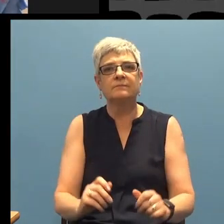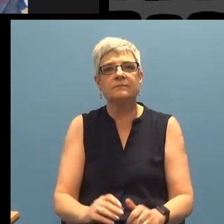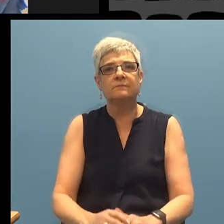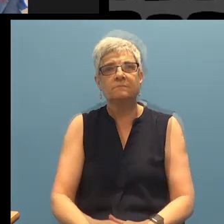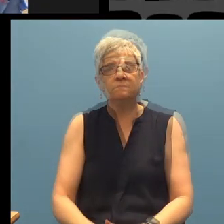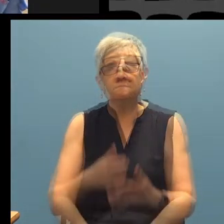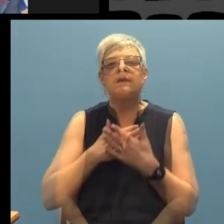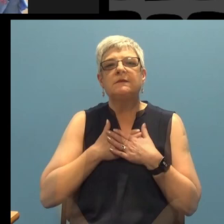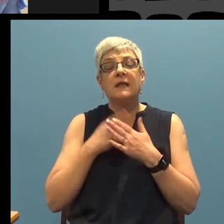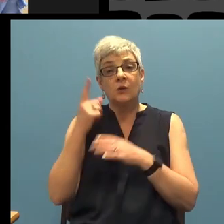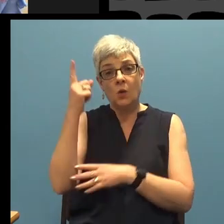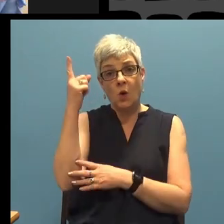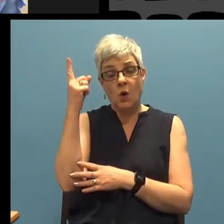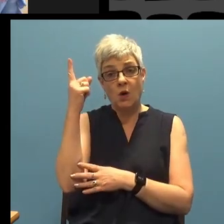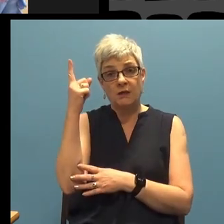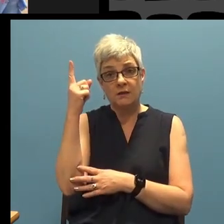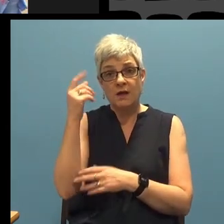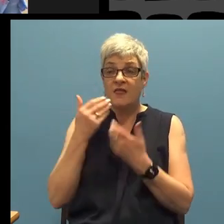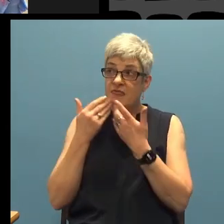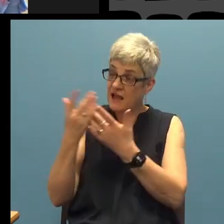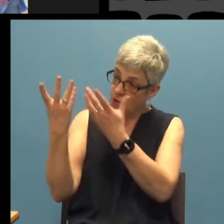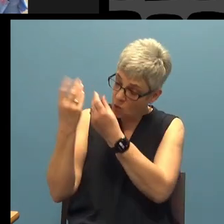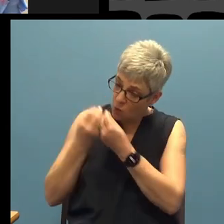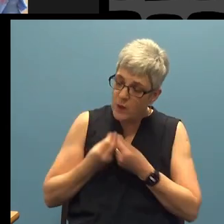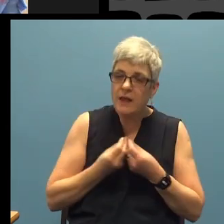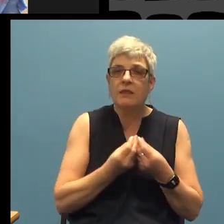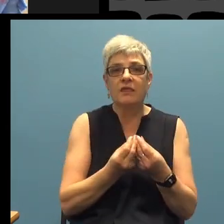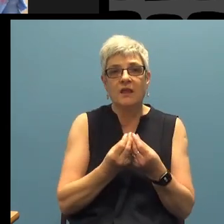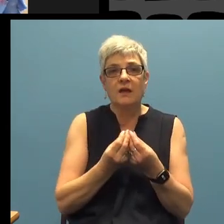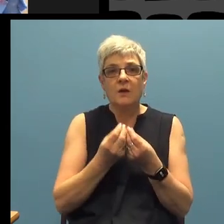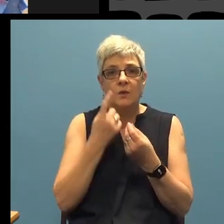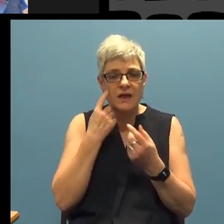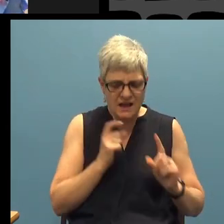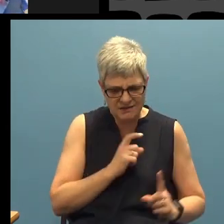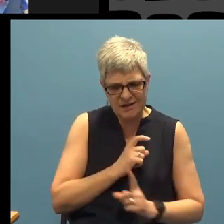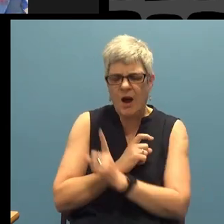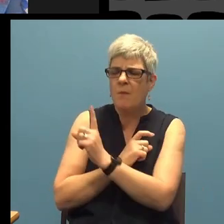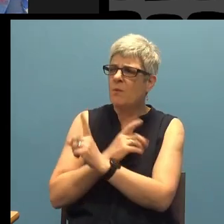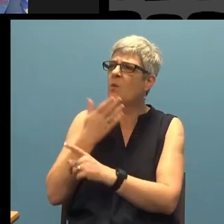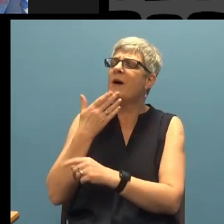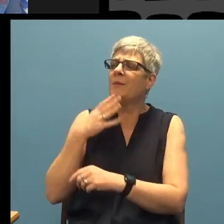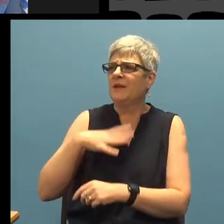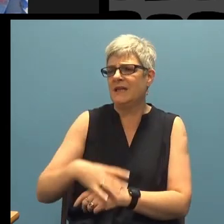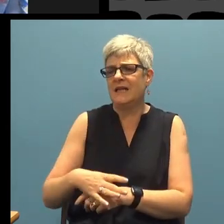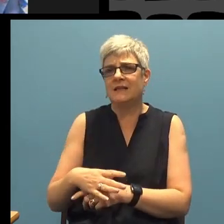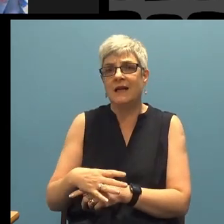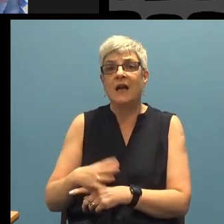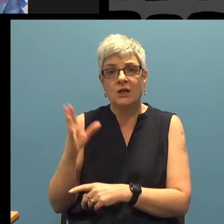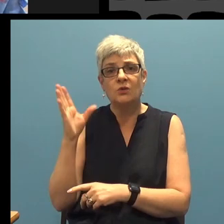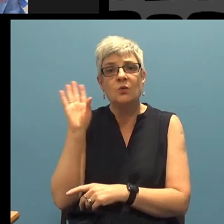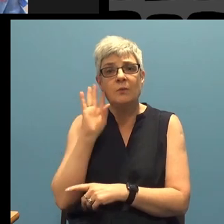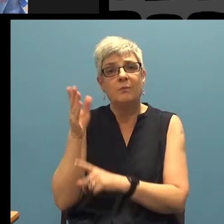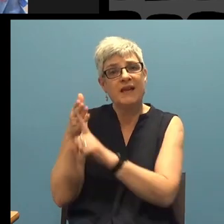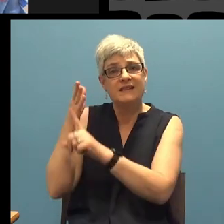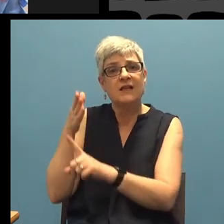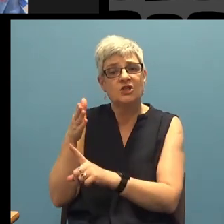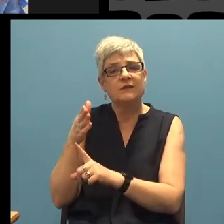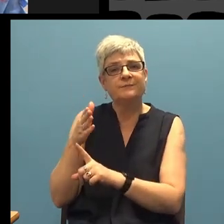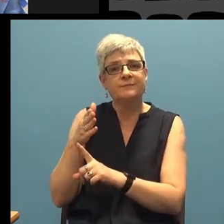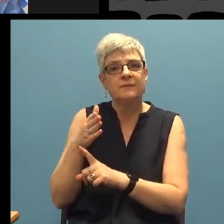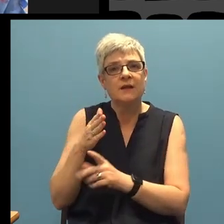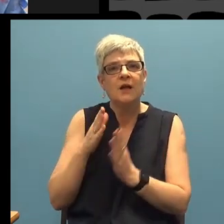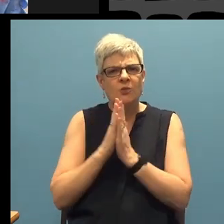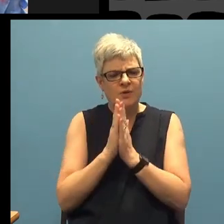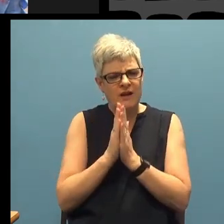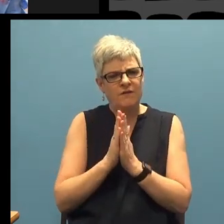peace. Dear God, thank you that you are with us and that we can come to you when we are in need, and that you listen to us. We pray for